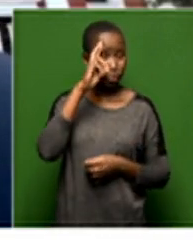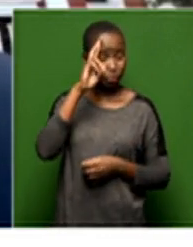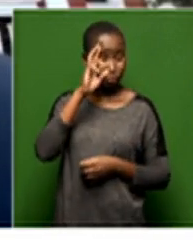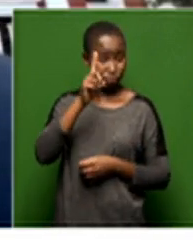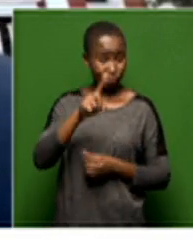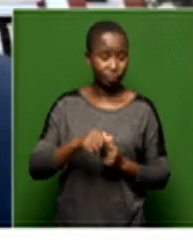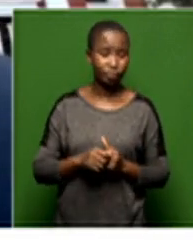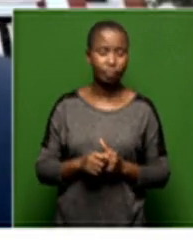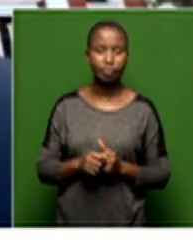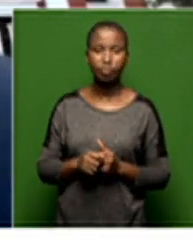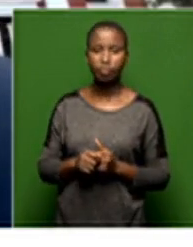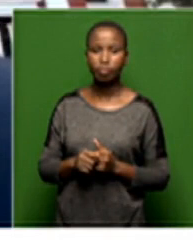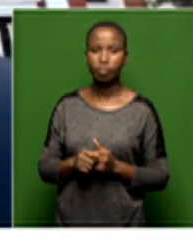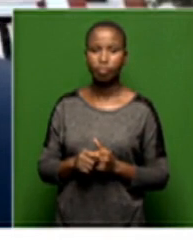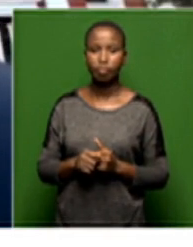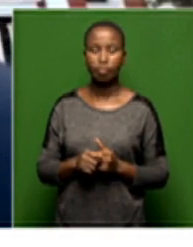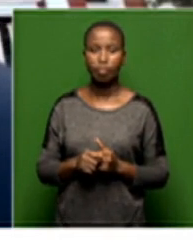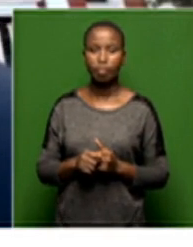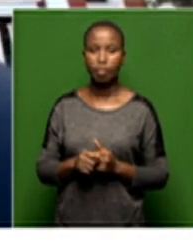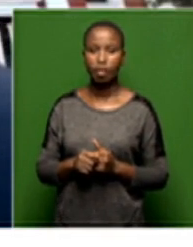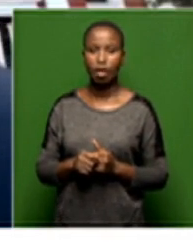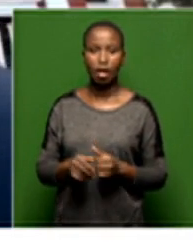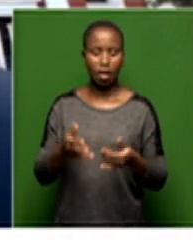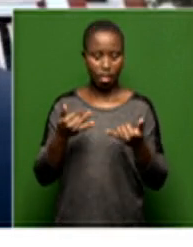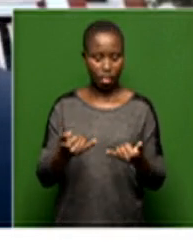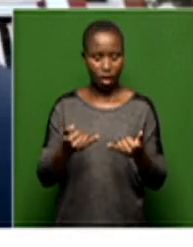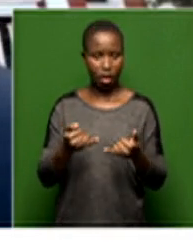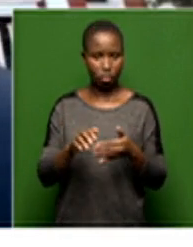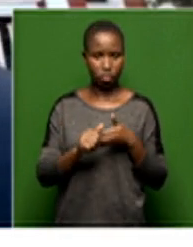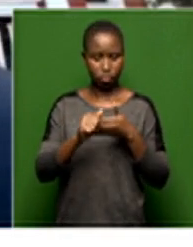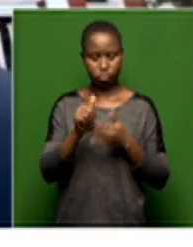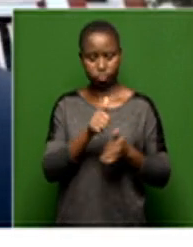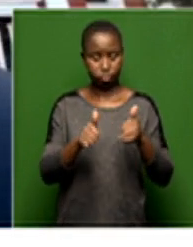a movement like the governing party today in South Africa